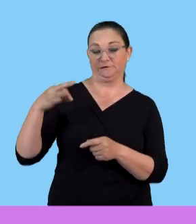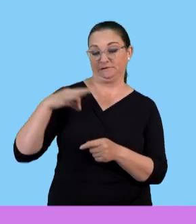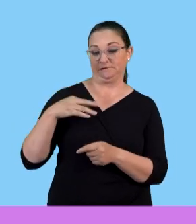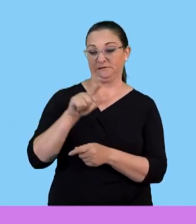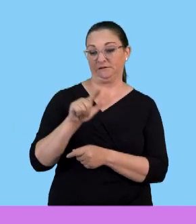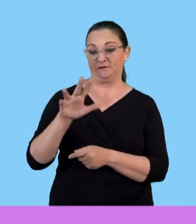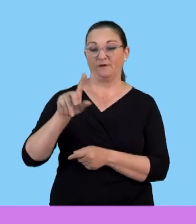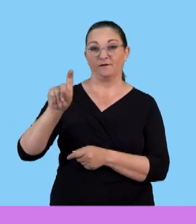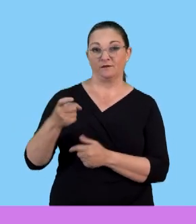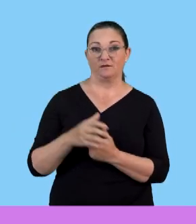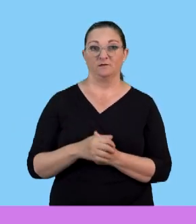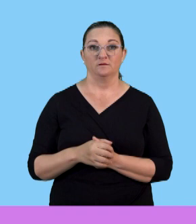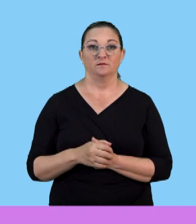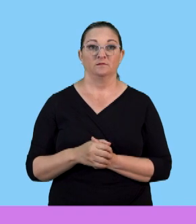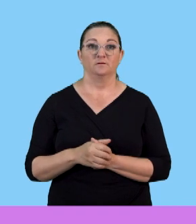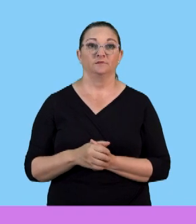675,000. So